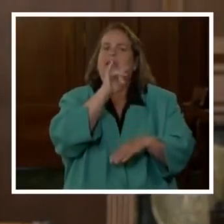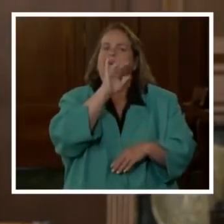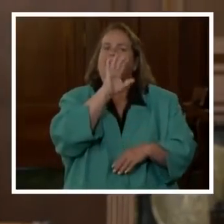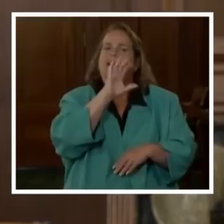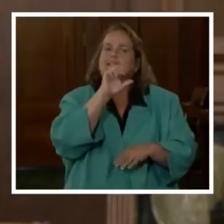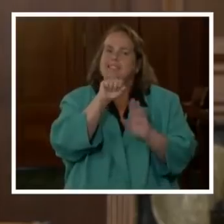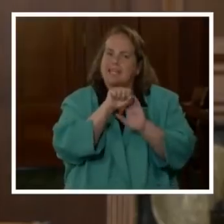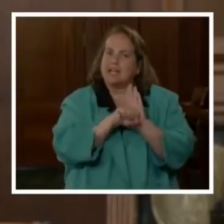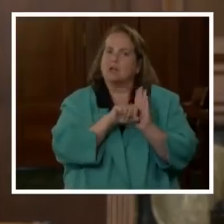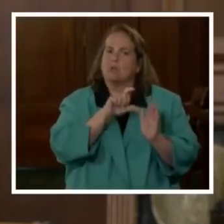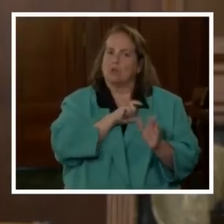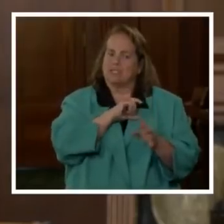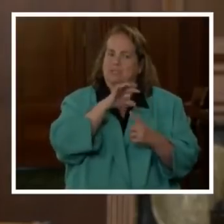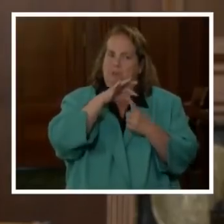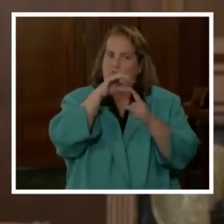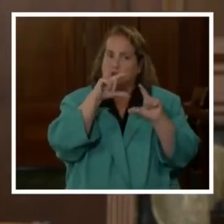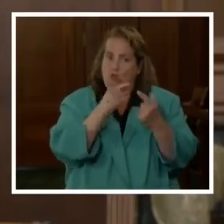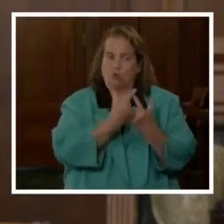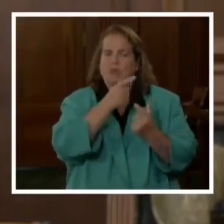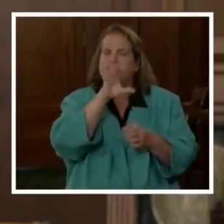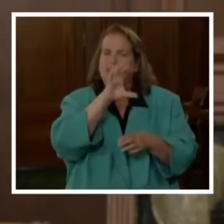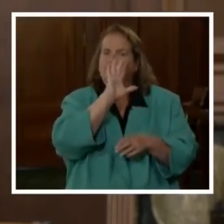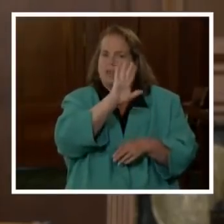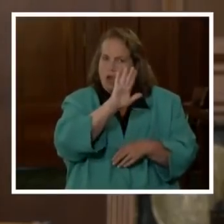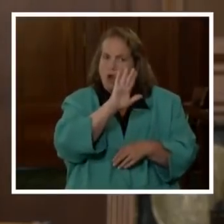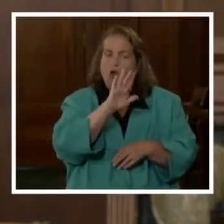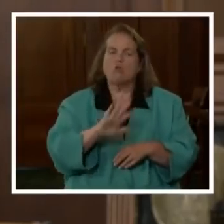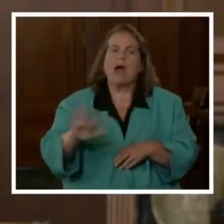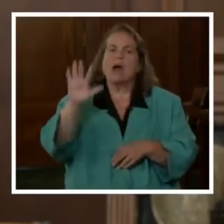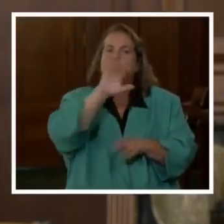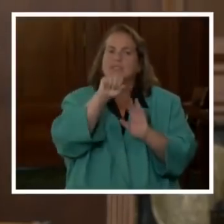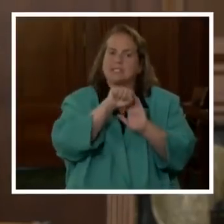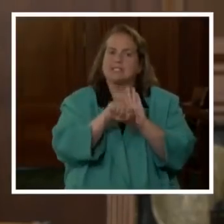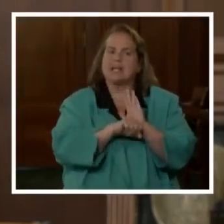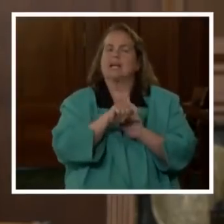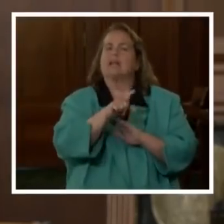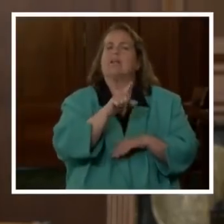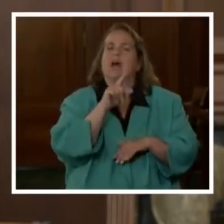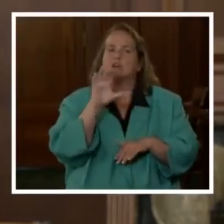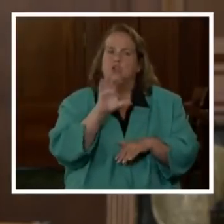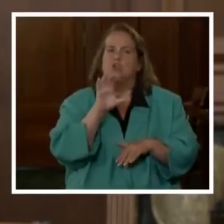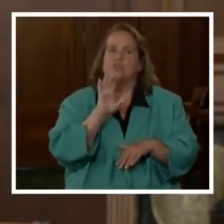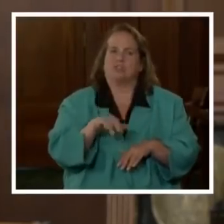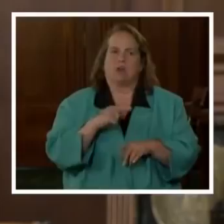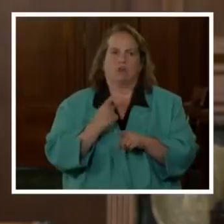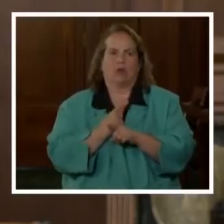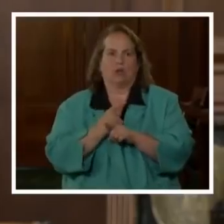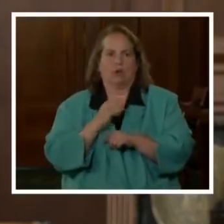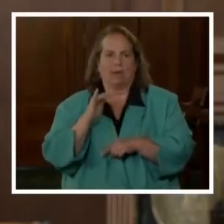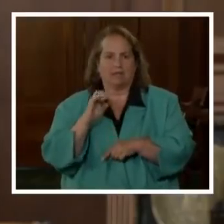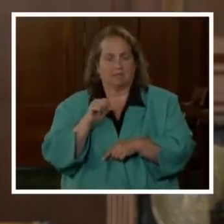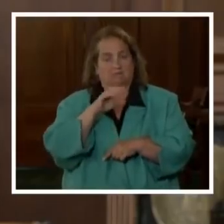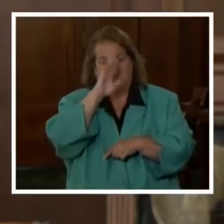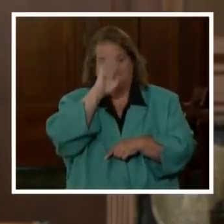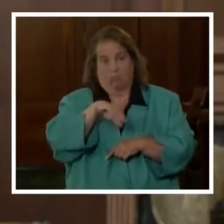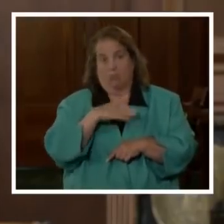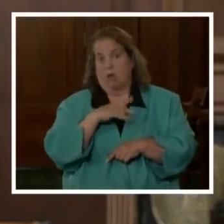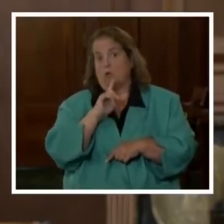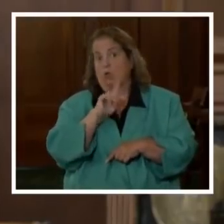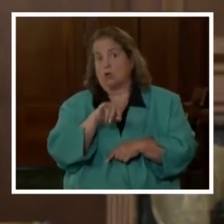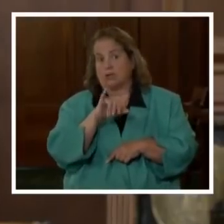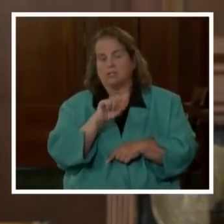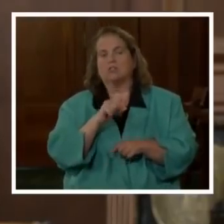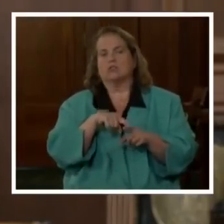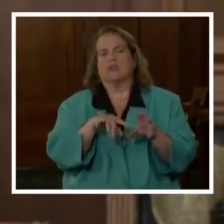daily basis around the state. I think they are the right ones to do it. And I believe that they know that my charge is we're just going to find the